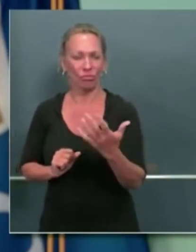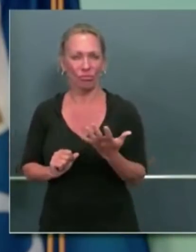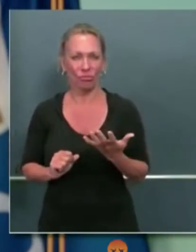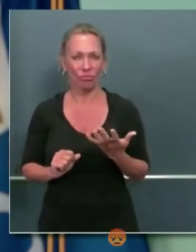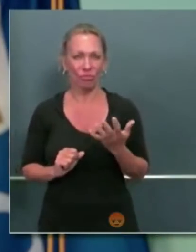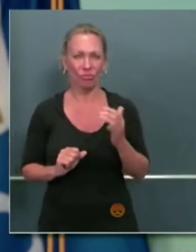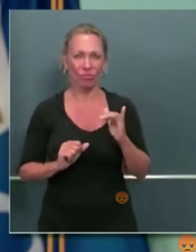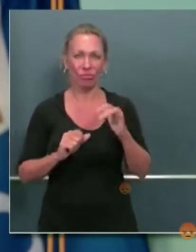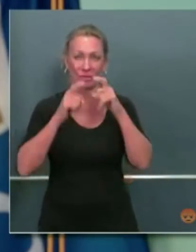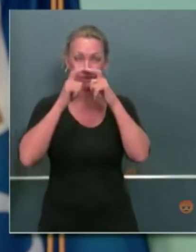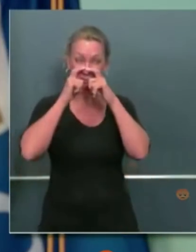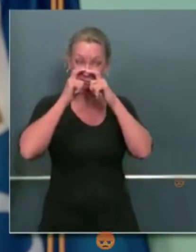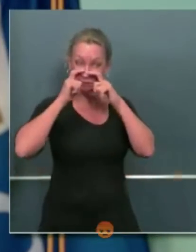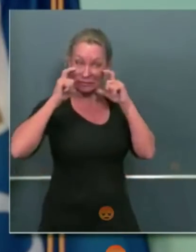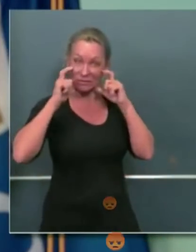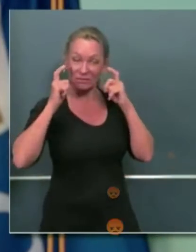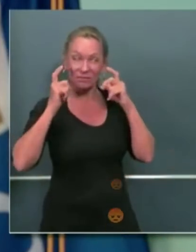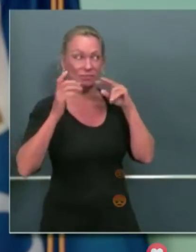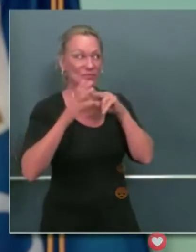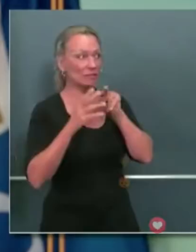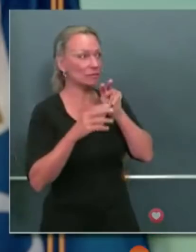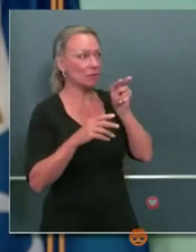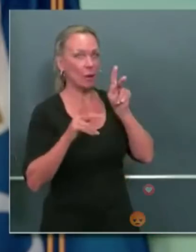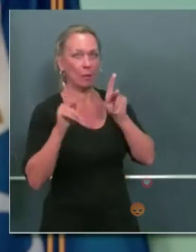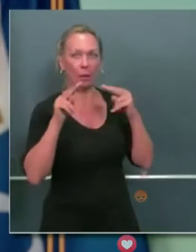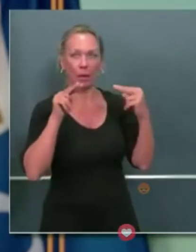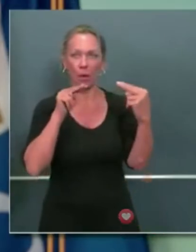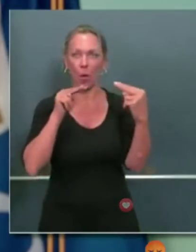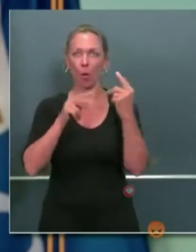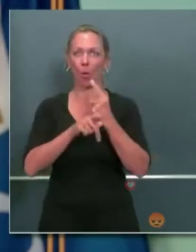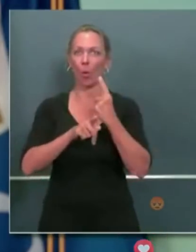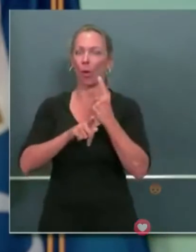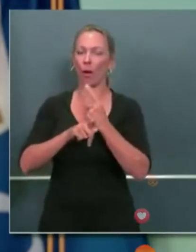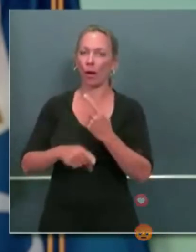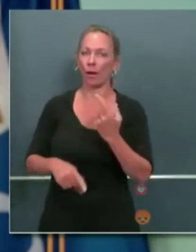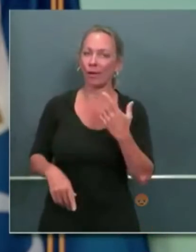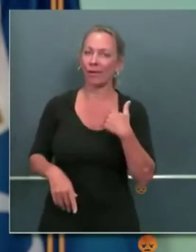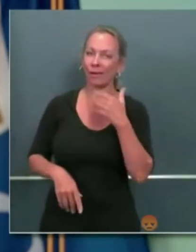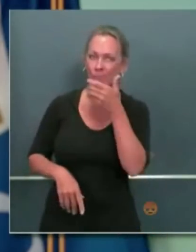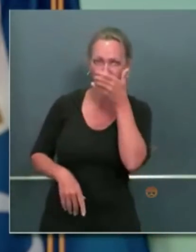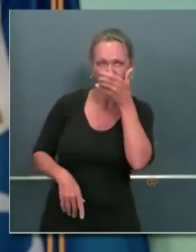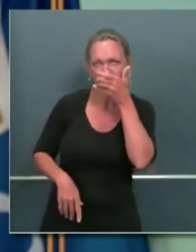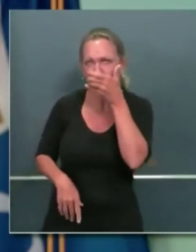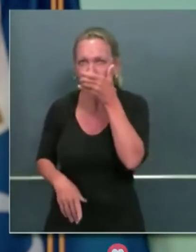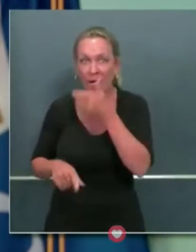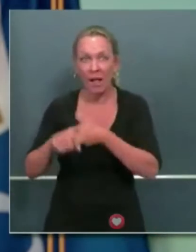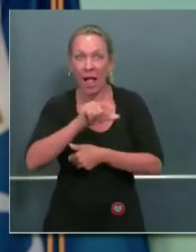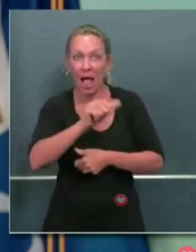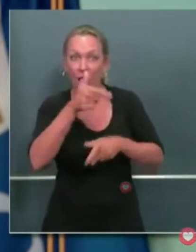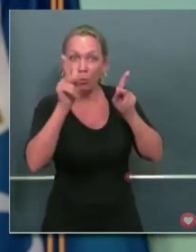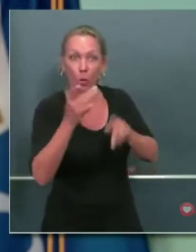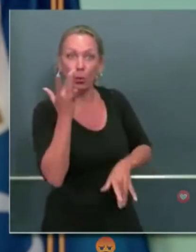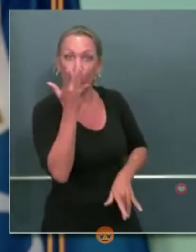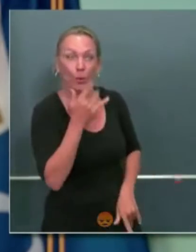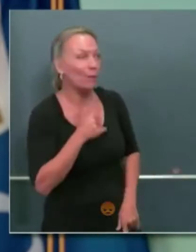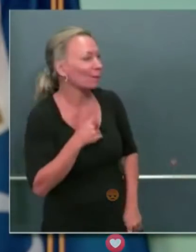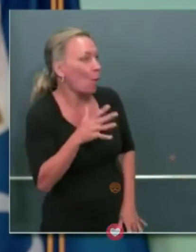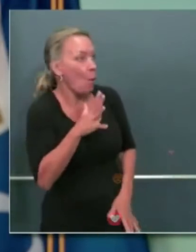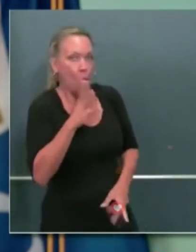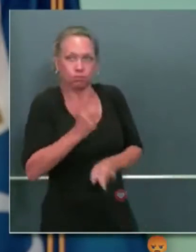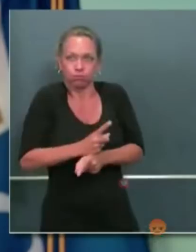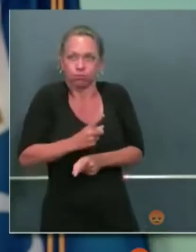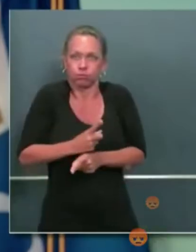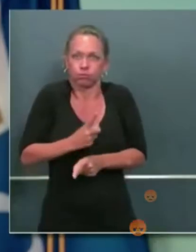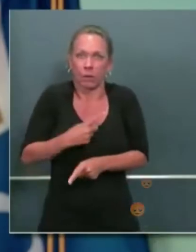in phase one, or rather first wave of this pandemic, and we have a lot more work to do. Final point, by the way, point